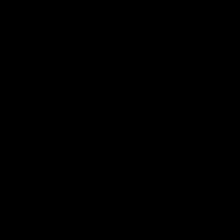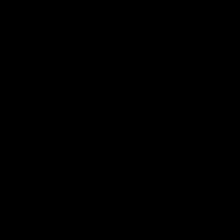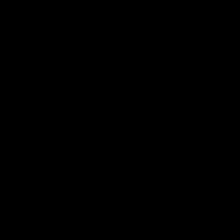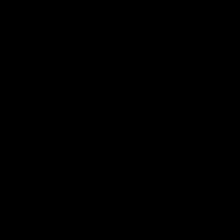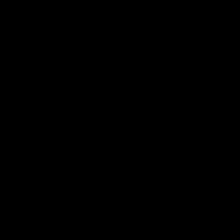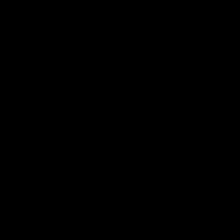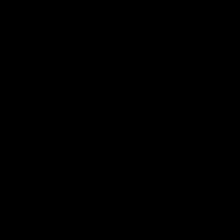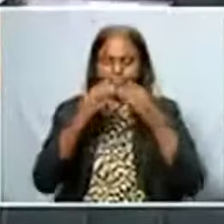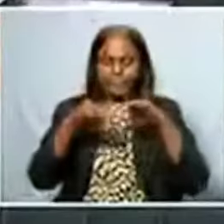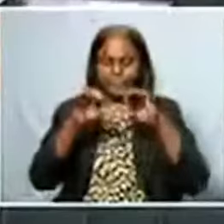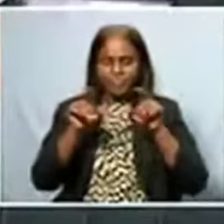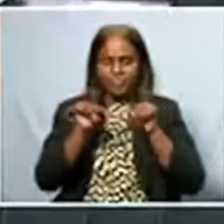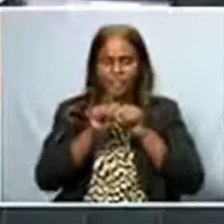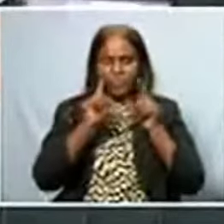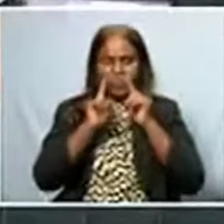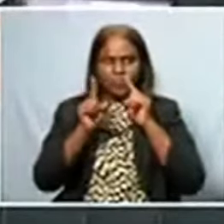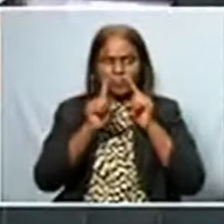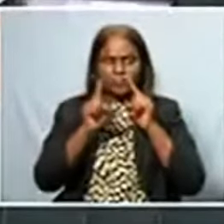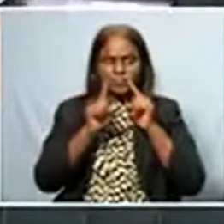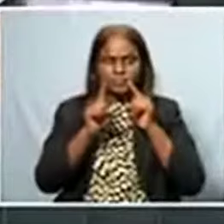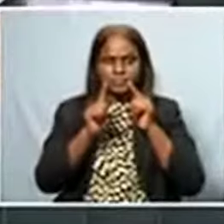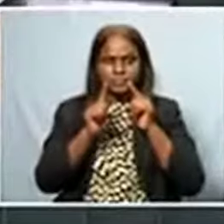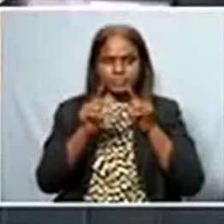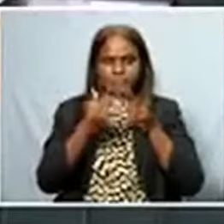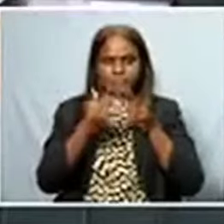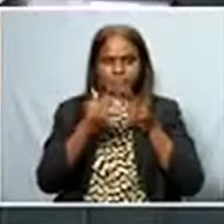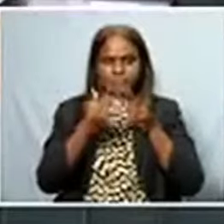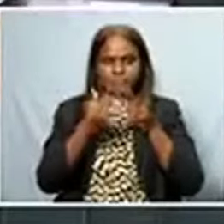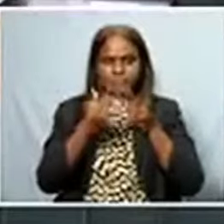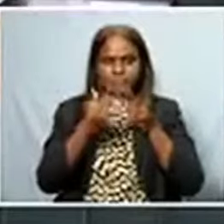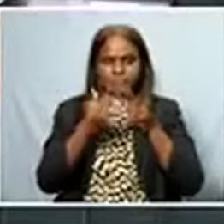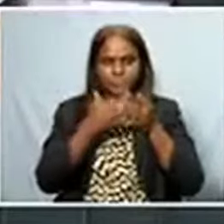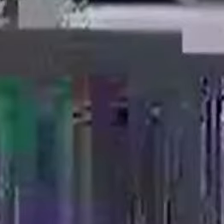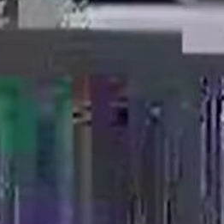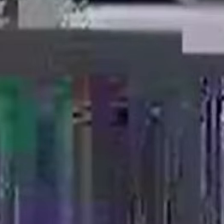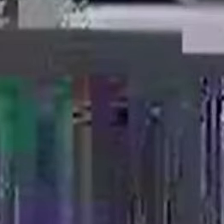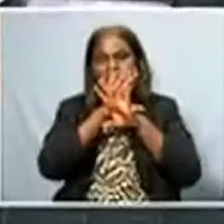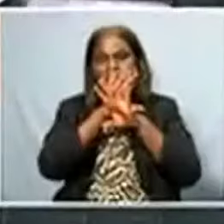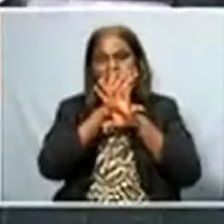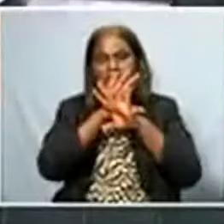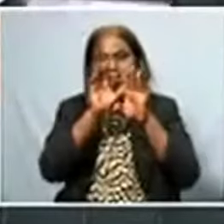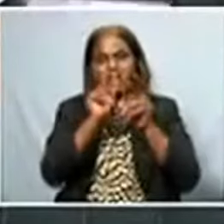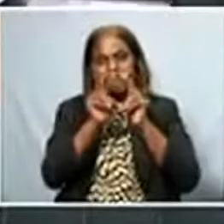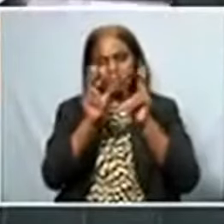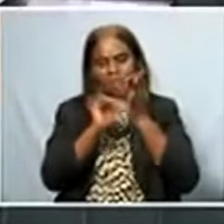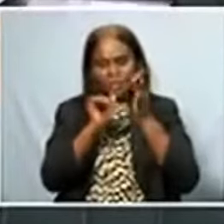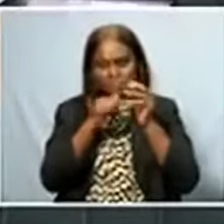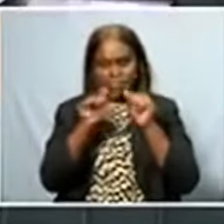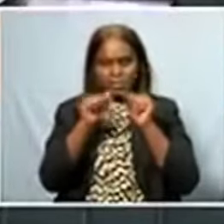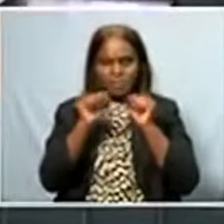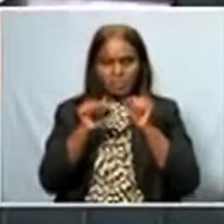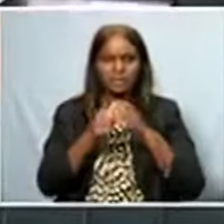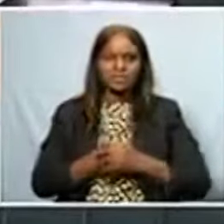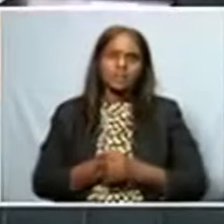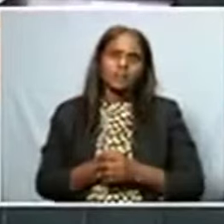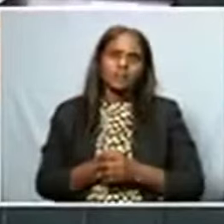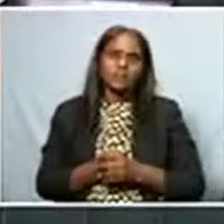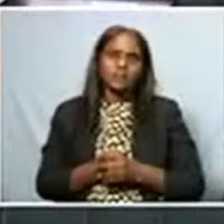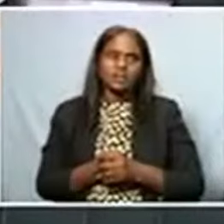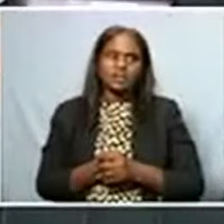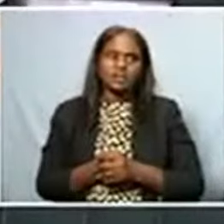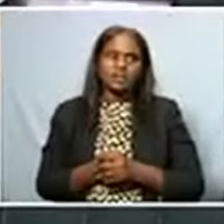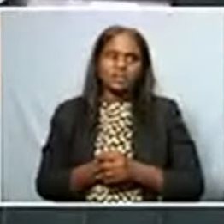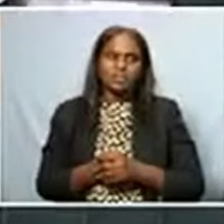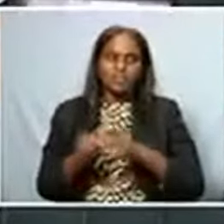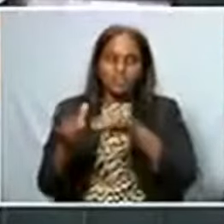I proceed by debate or by withdrawing first? Clear, so that I don't make a mistake. I withdraw